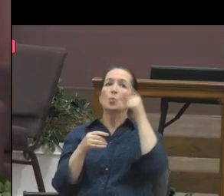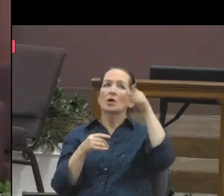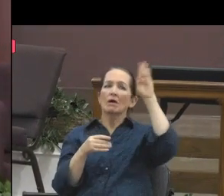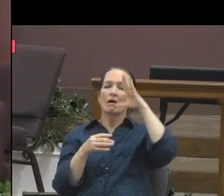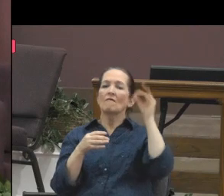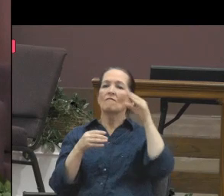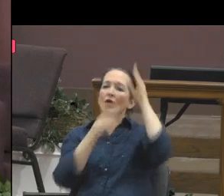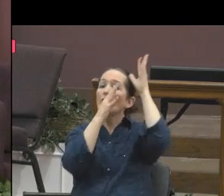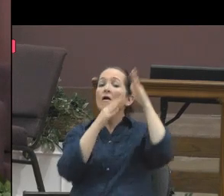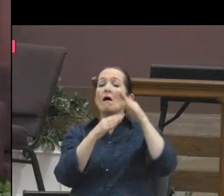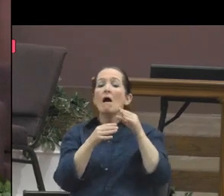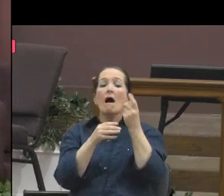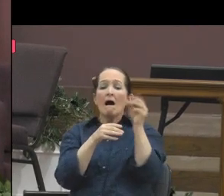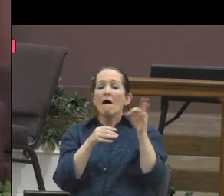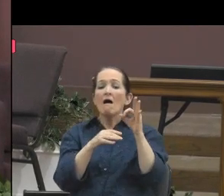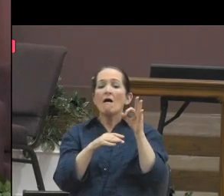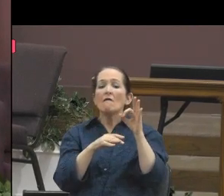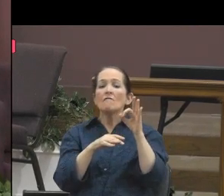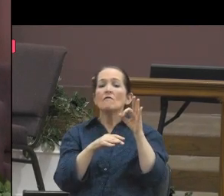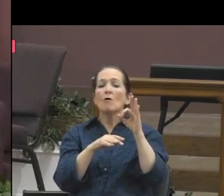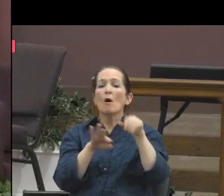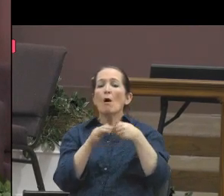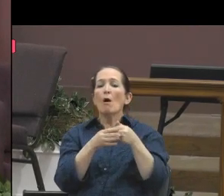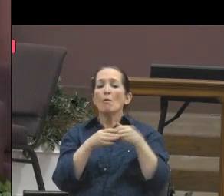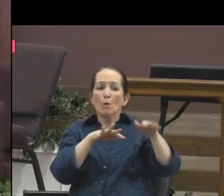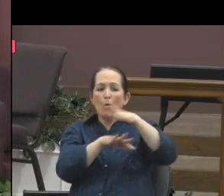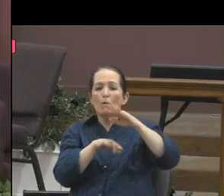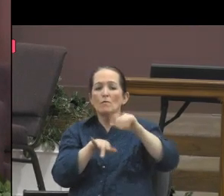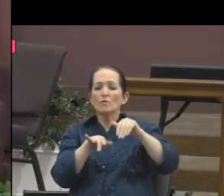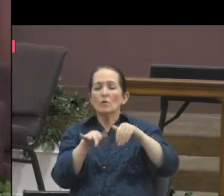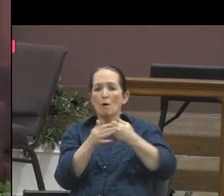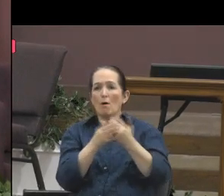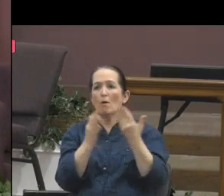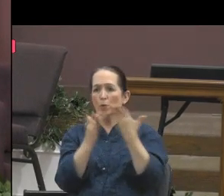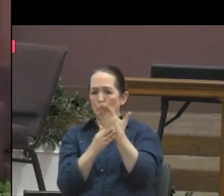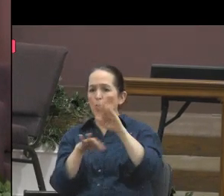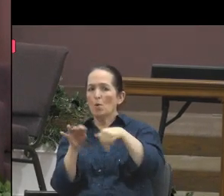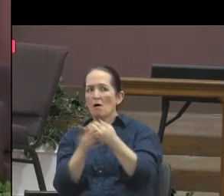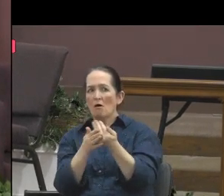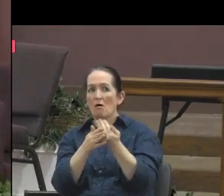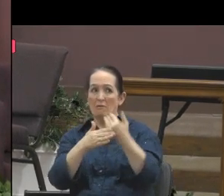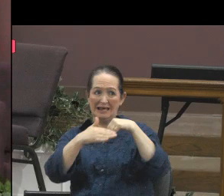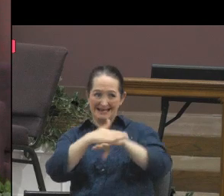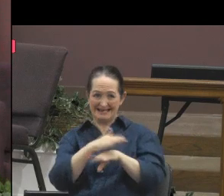all, over all, through all, and in all.